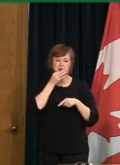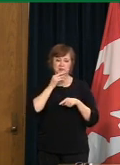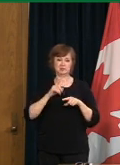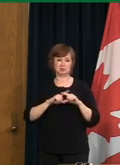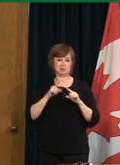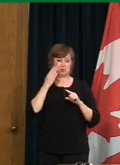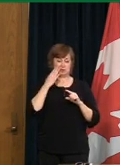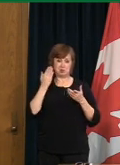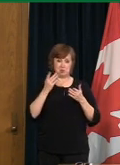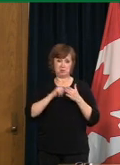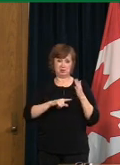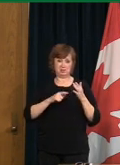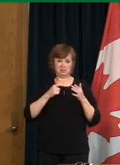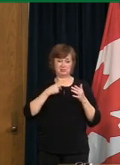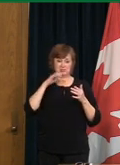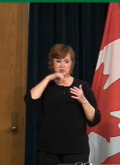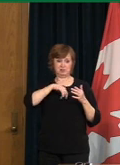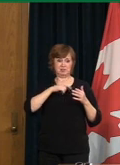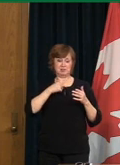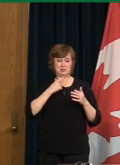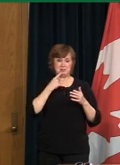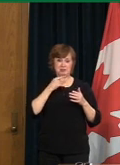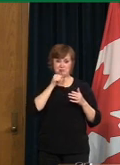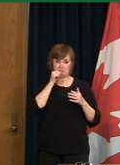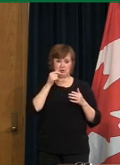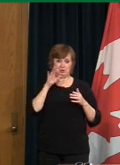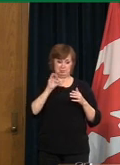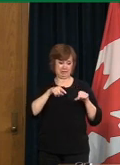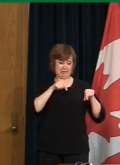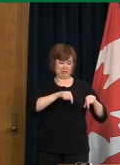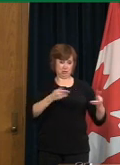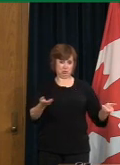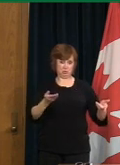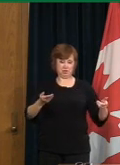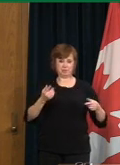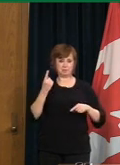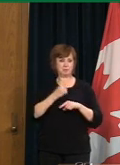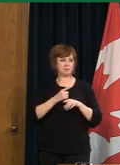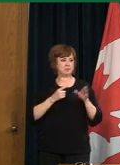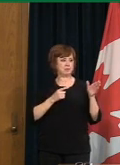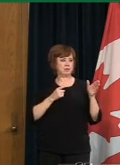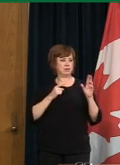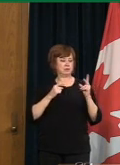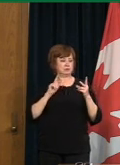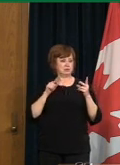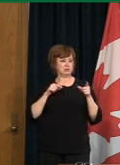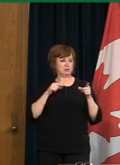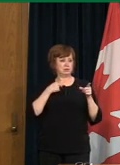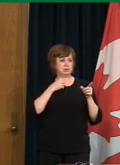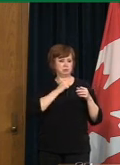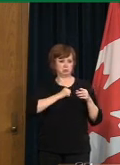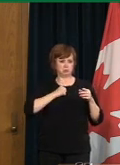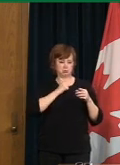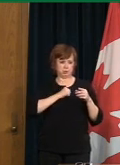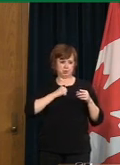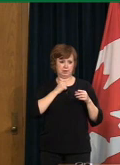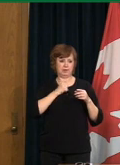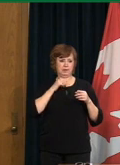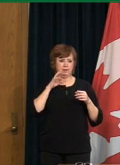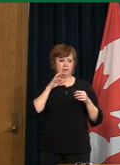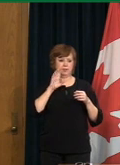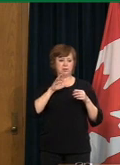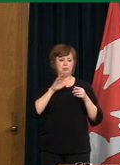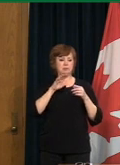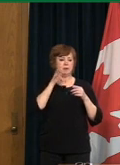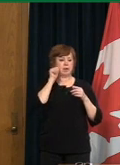sound, I miss not being there today. Do you have a follow-up, Murray? Well, first of all, condolences, Mr. Premier, on your